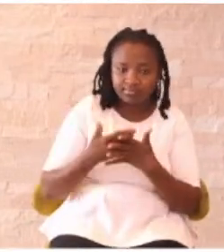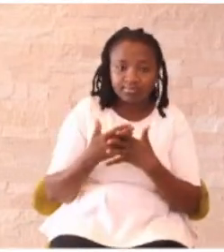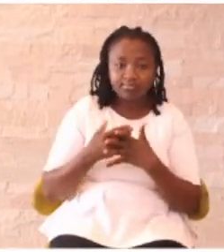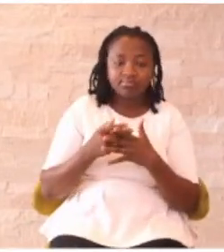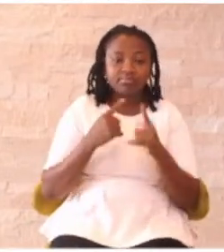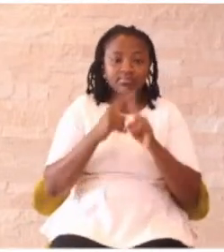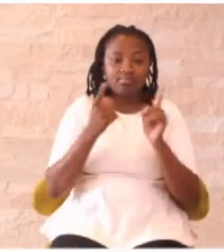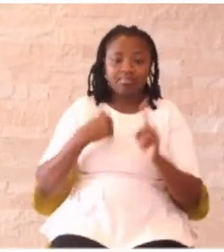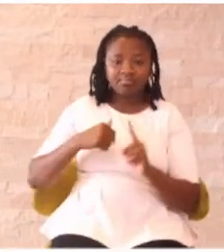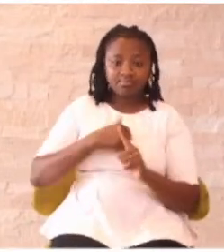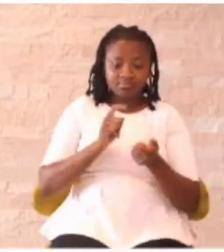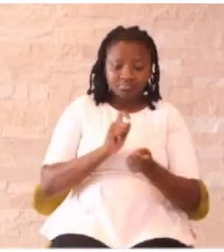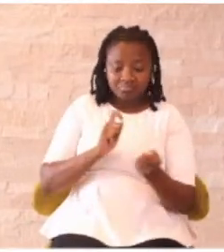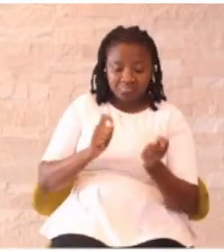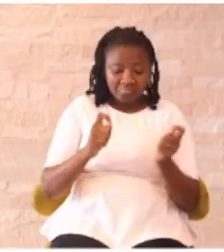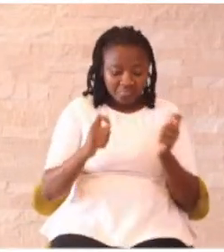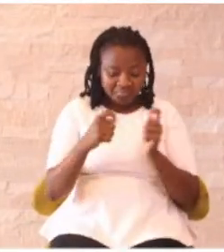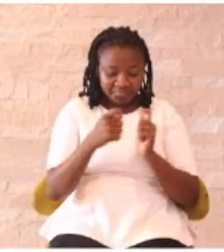adjustment to their